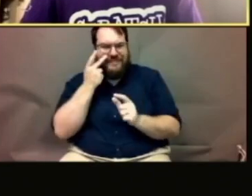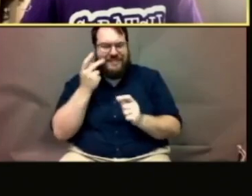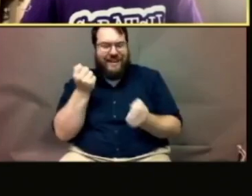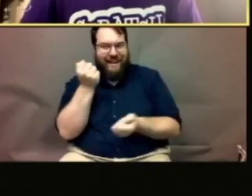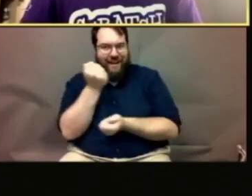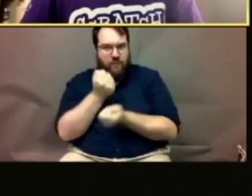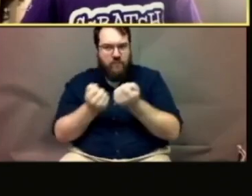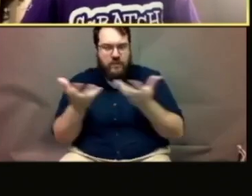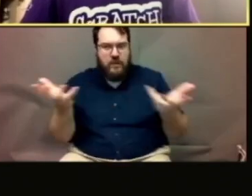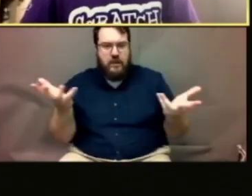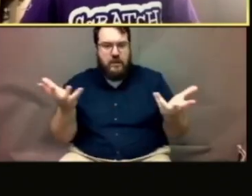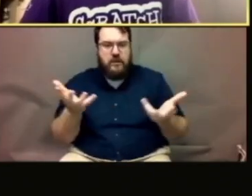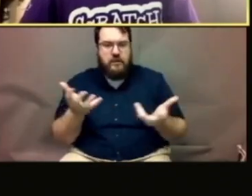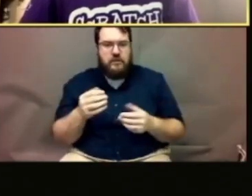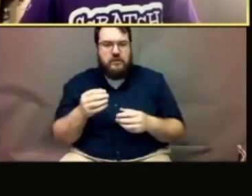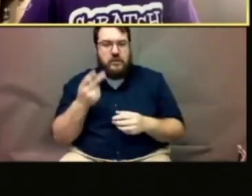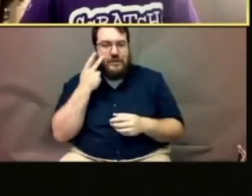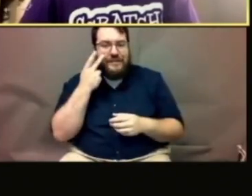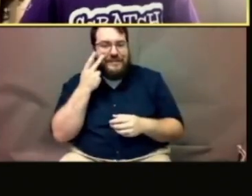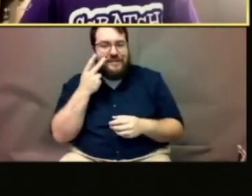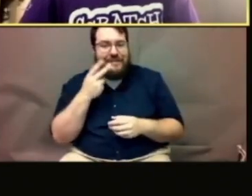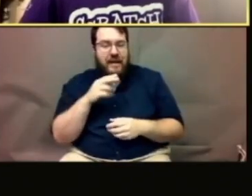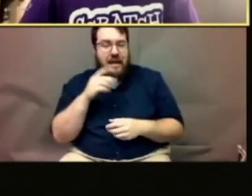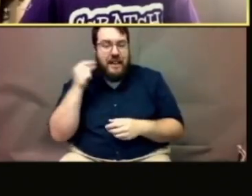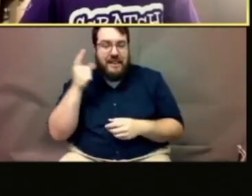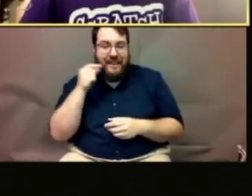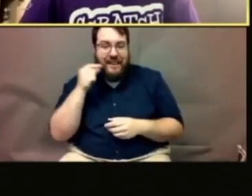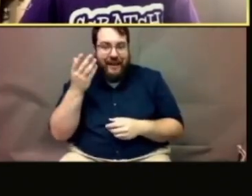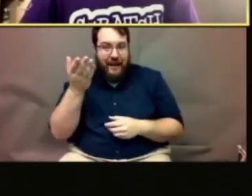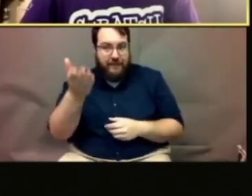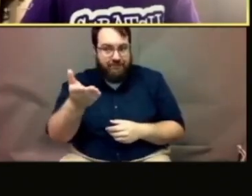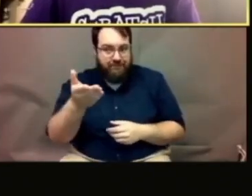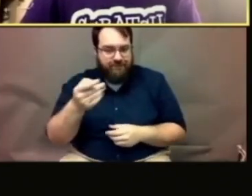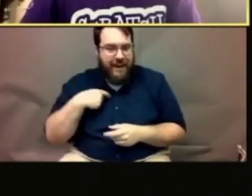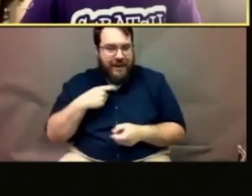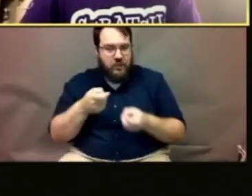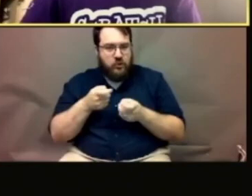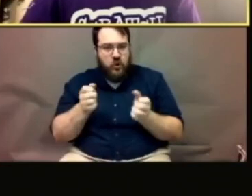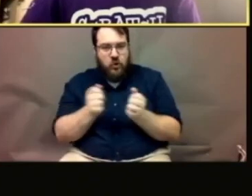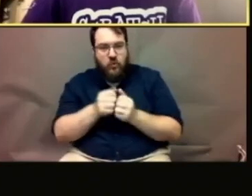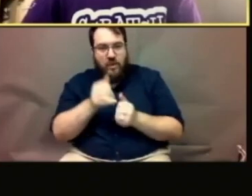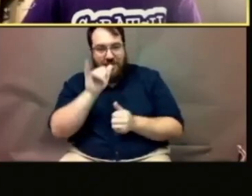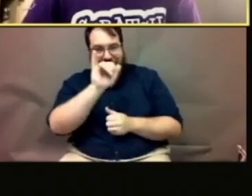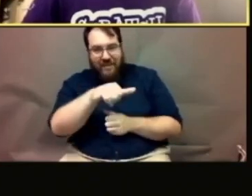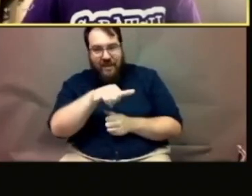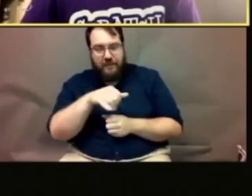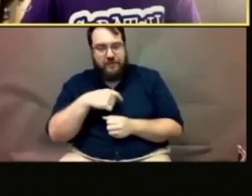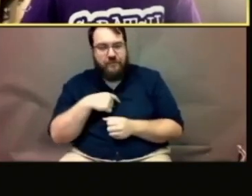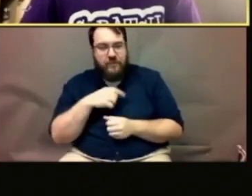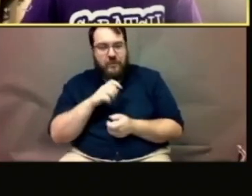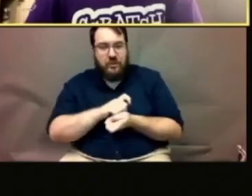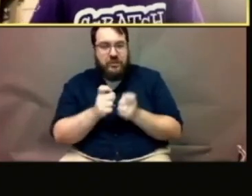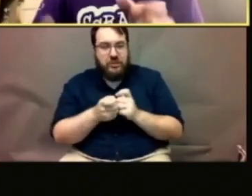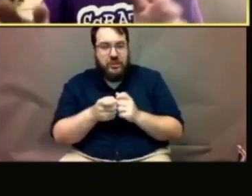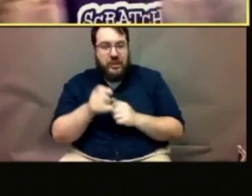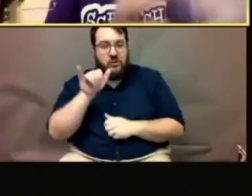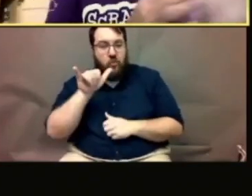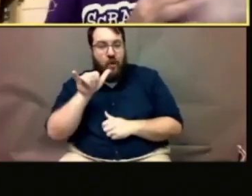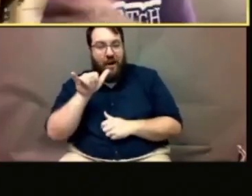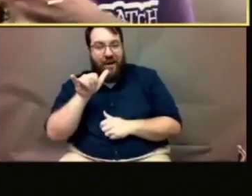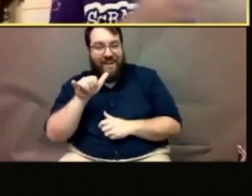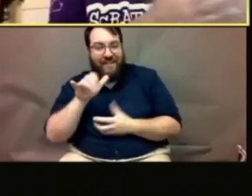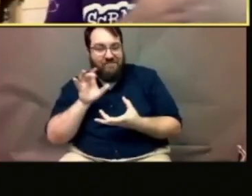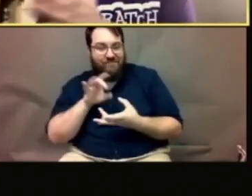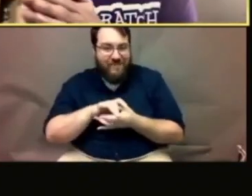on the screen and it's being controlled by my blocks here. So for example, when the up arrow is pressed, change Y by 10. So the screen has